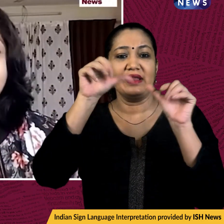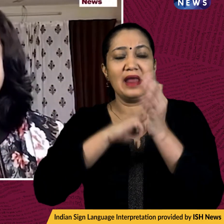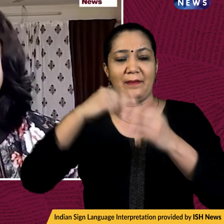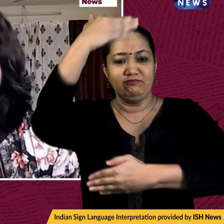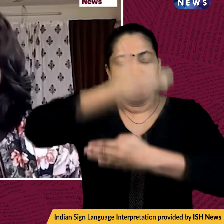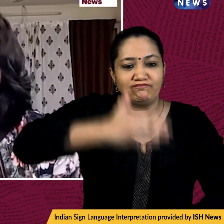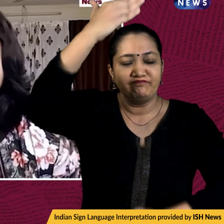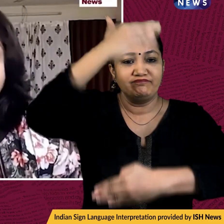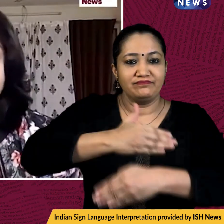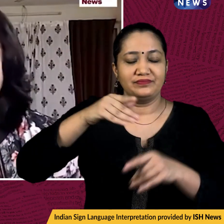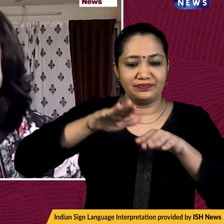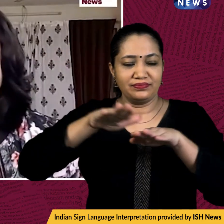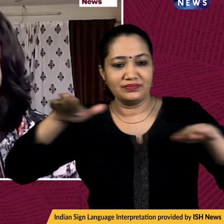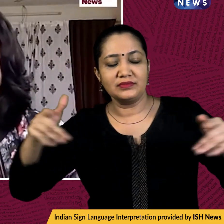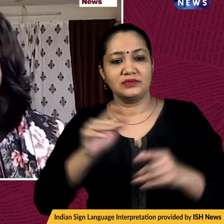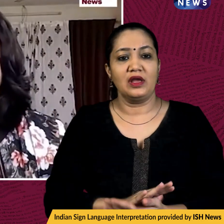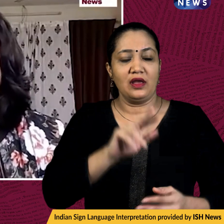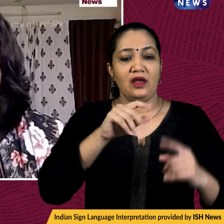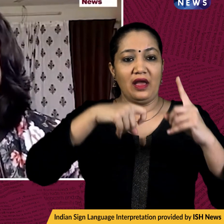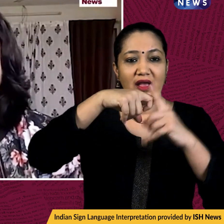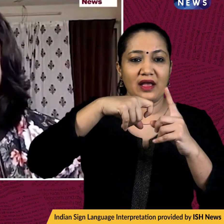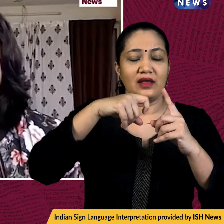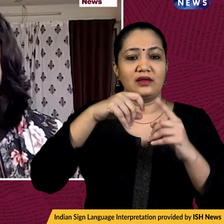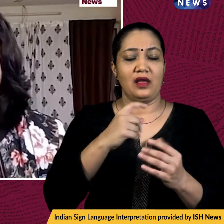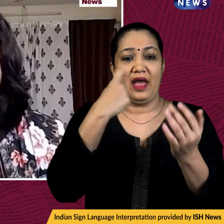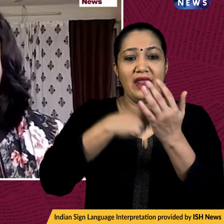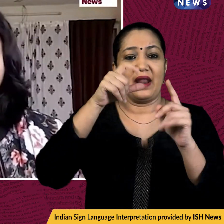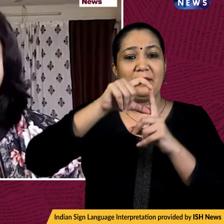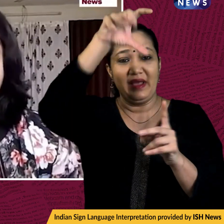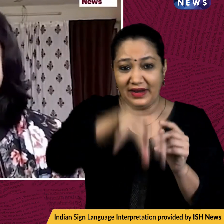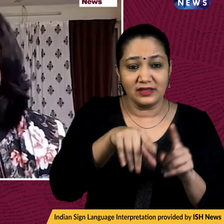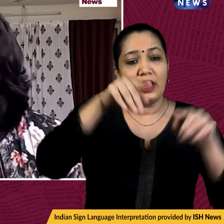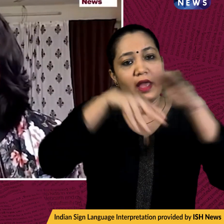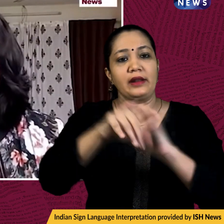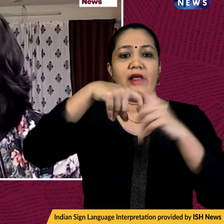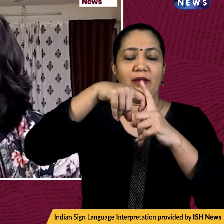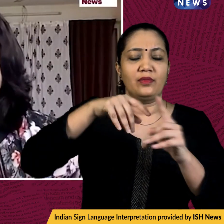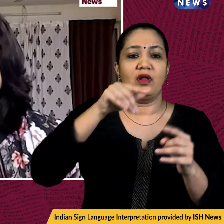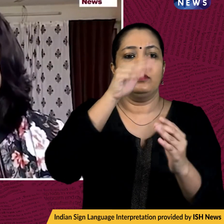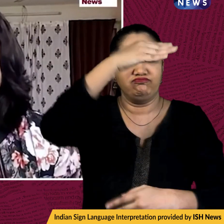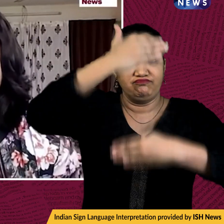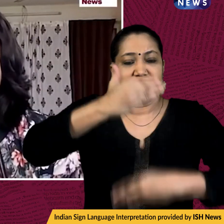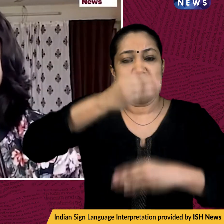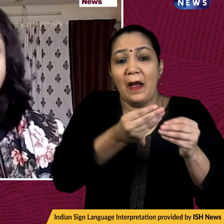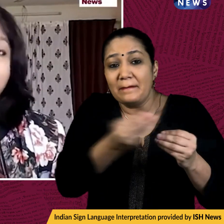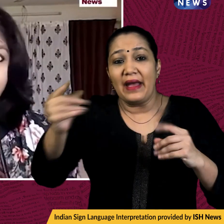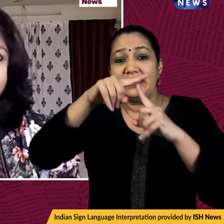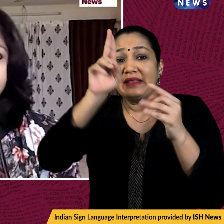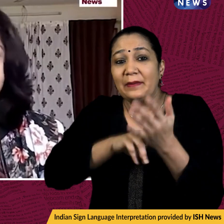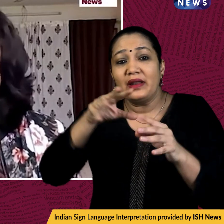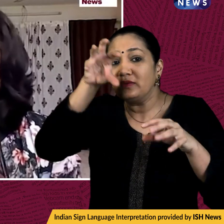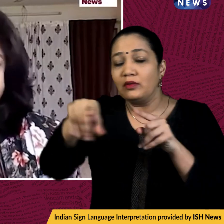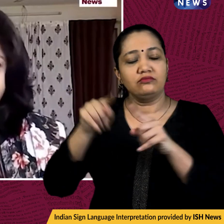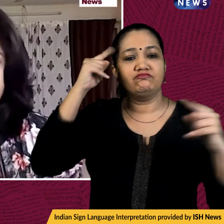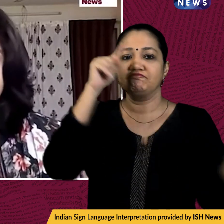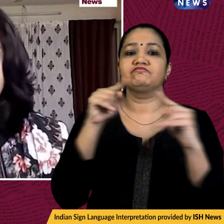a balancing reservoir near Kanakapura in Ramanagara district, to which neighboring Tamil